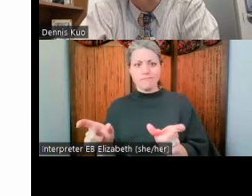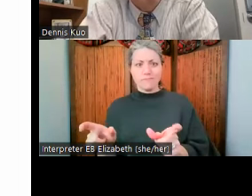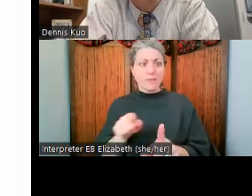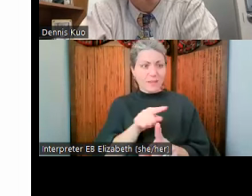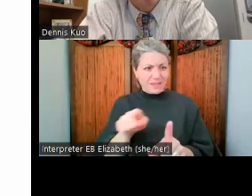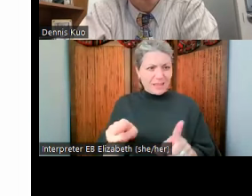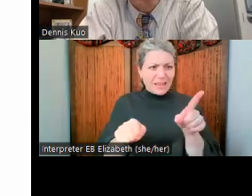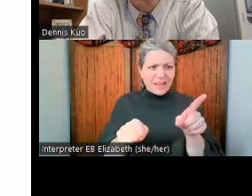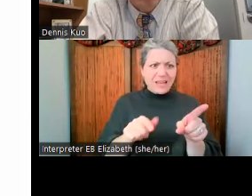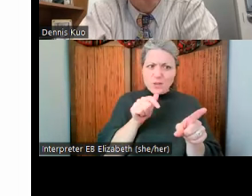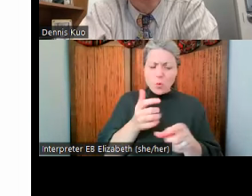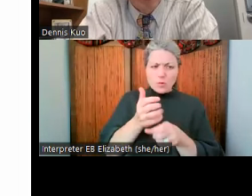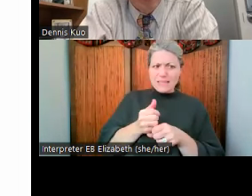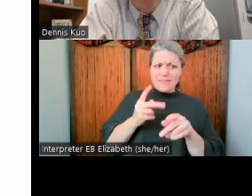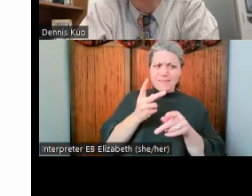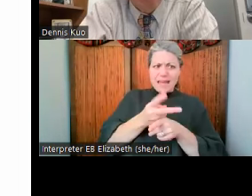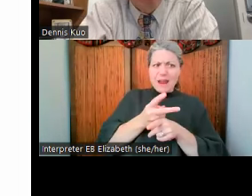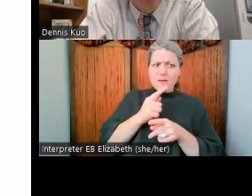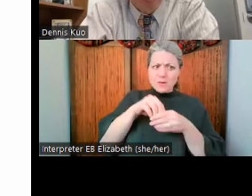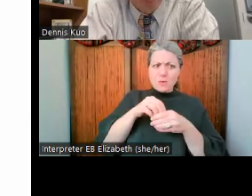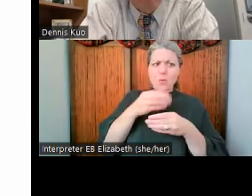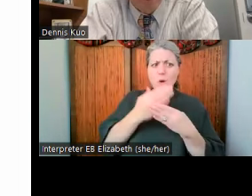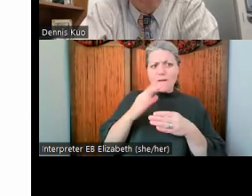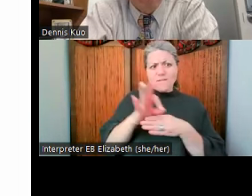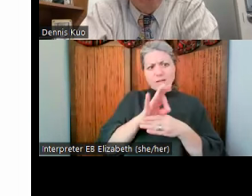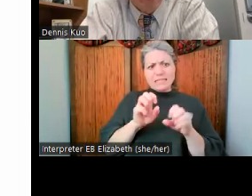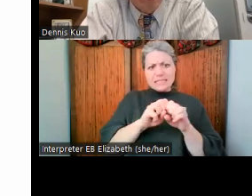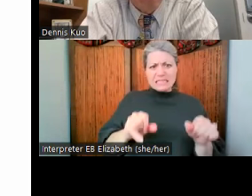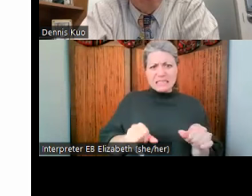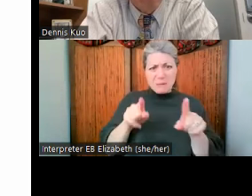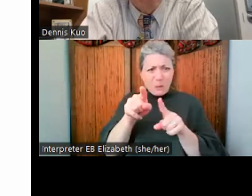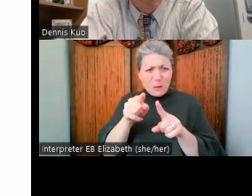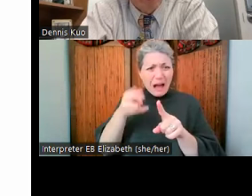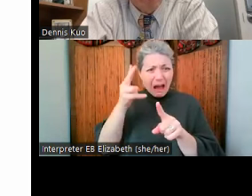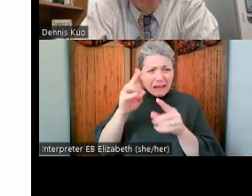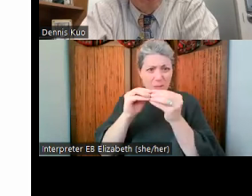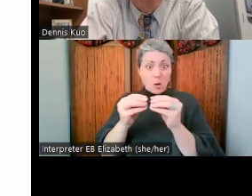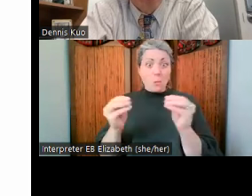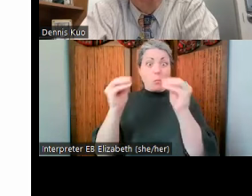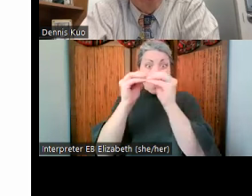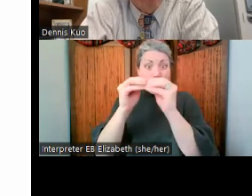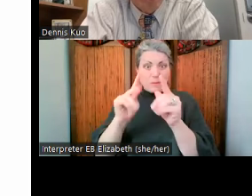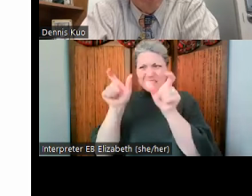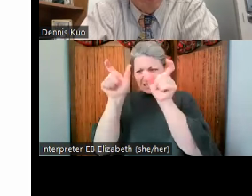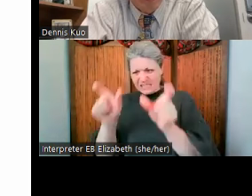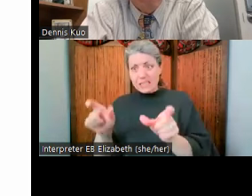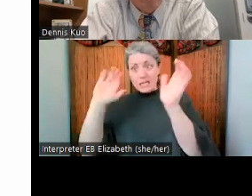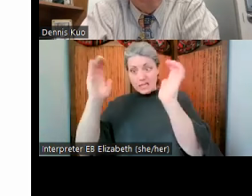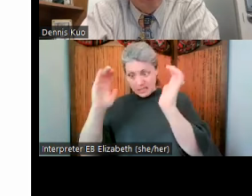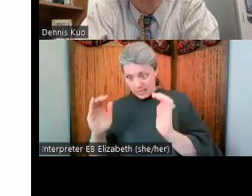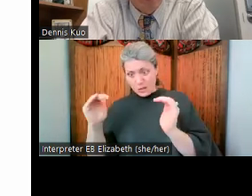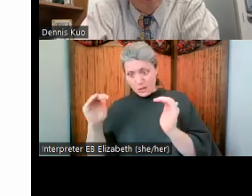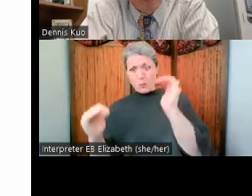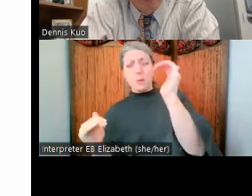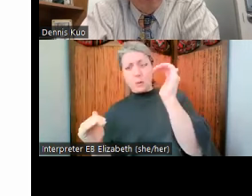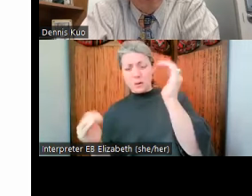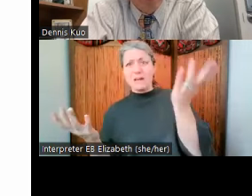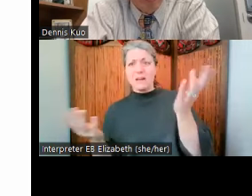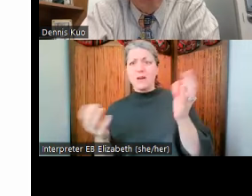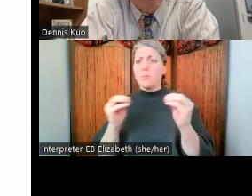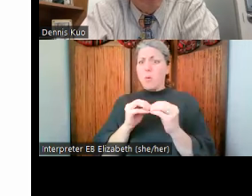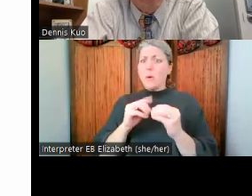receive care in a well-functioning system. A higher proportion of parents and caregivers report that the children with autism do not have a medical home,